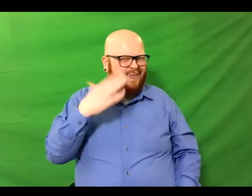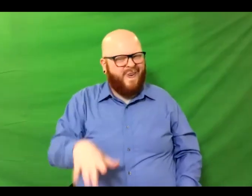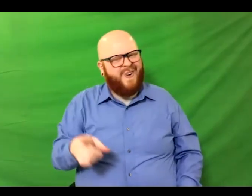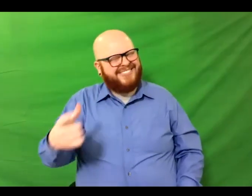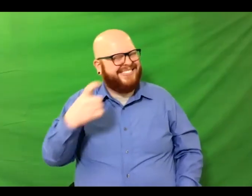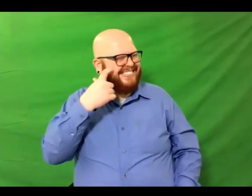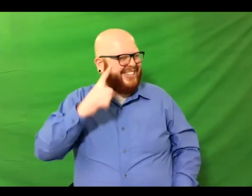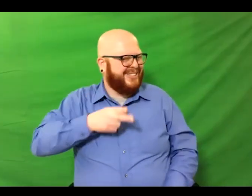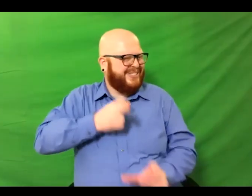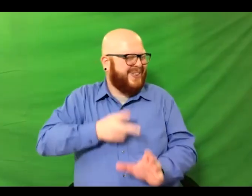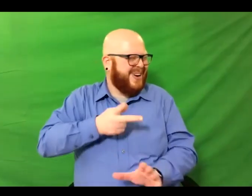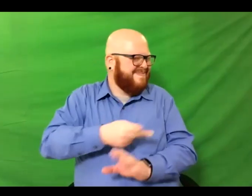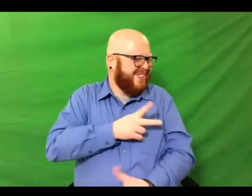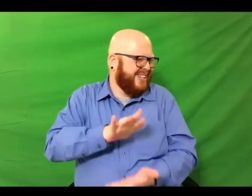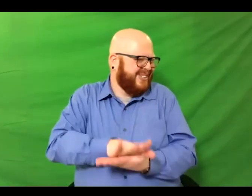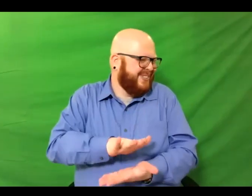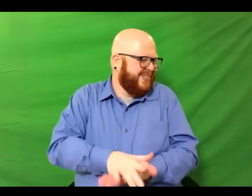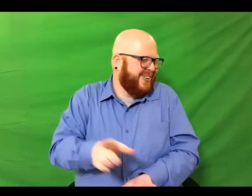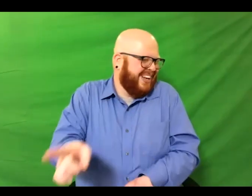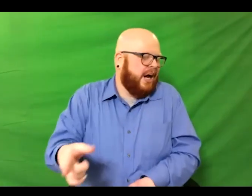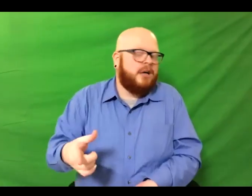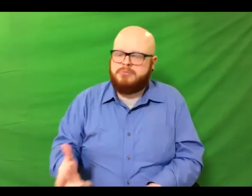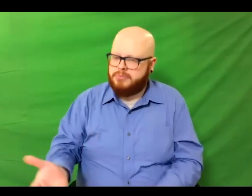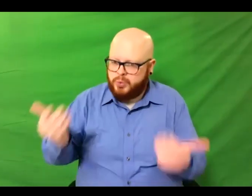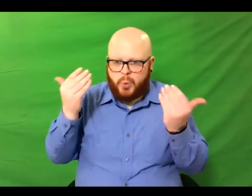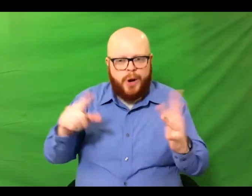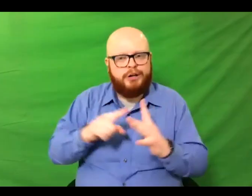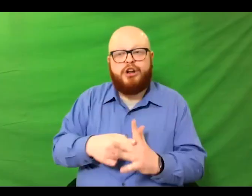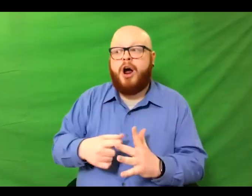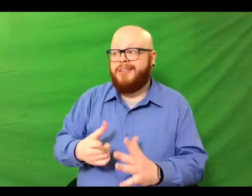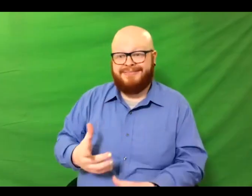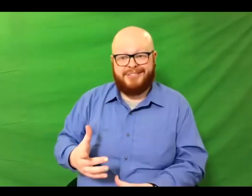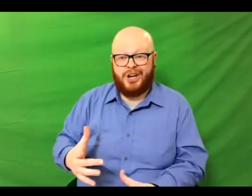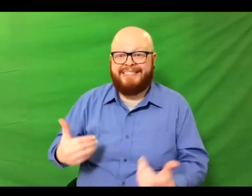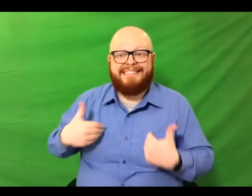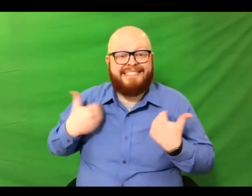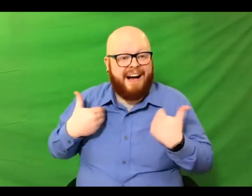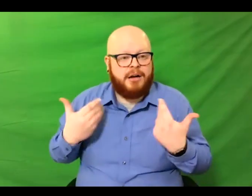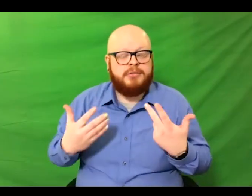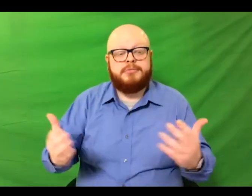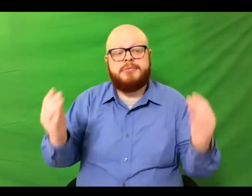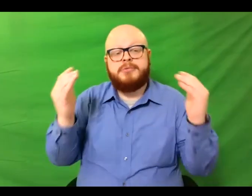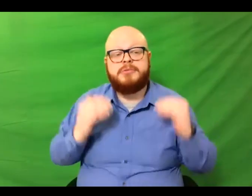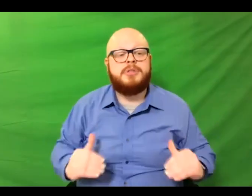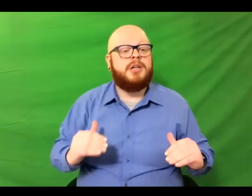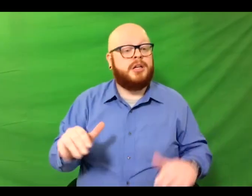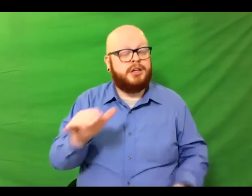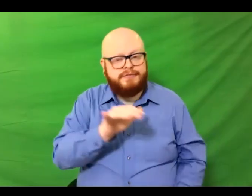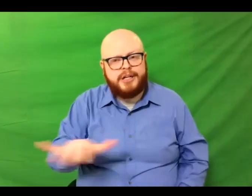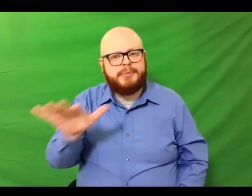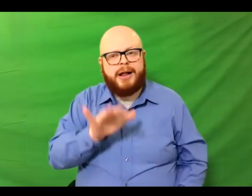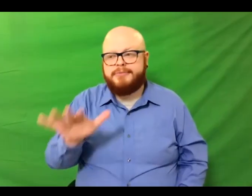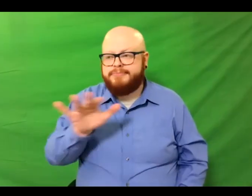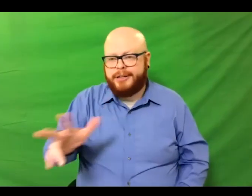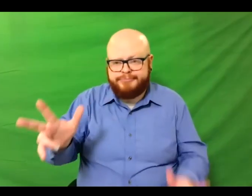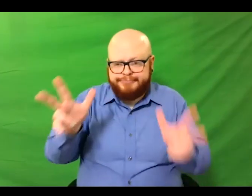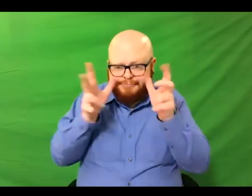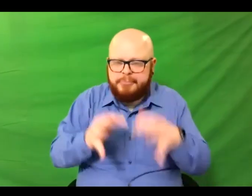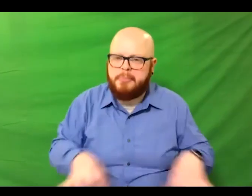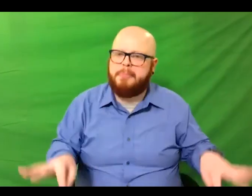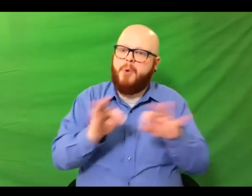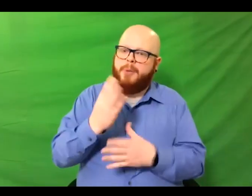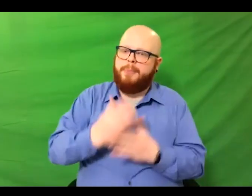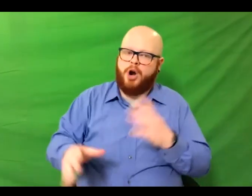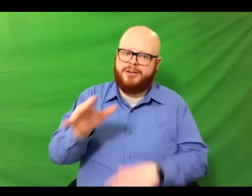at the preschool level and before. Fingerspelling and finger reading are an important aspect of American Sign Language. And I noticed I mentioned all content